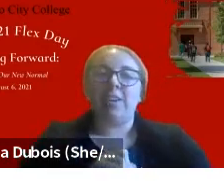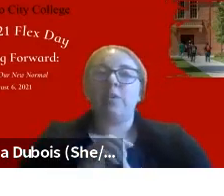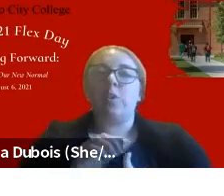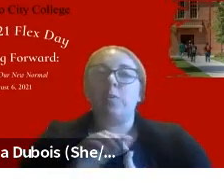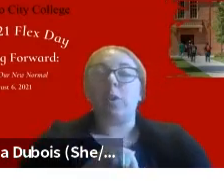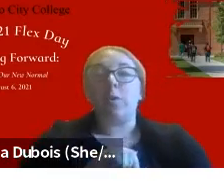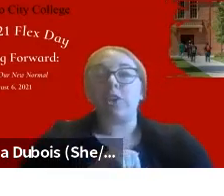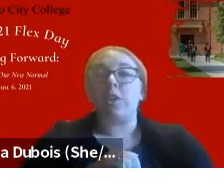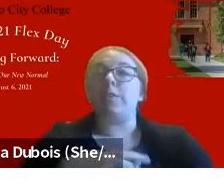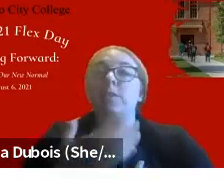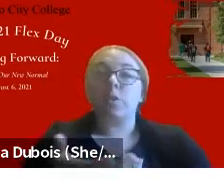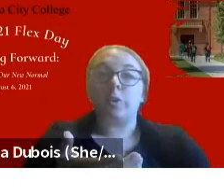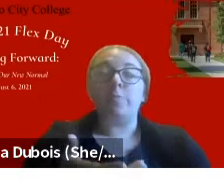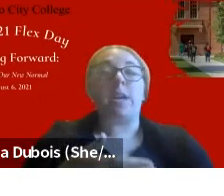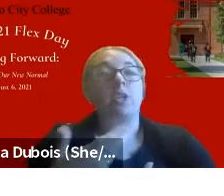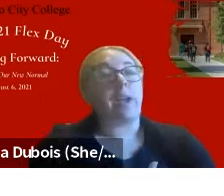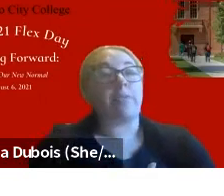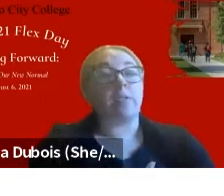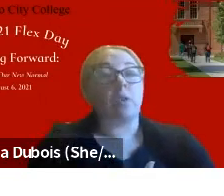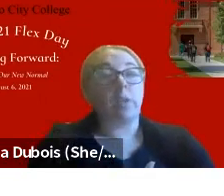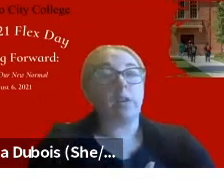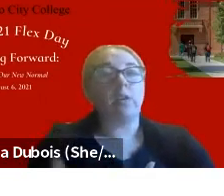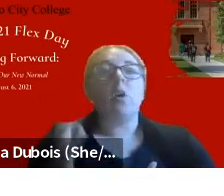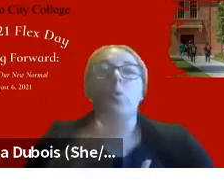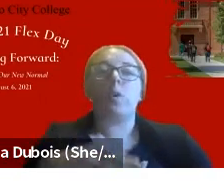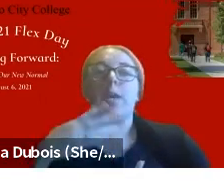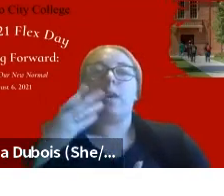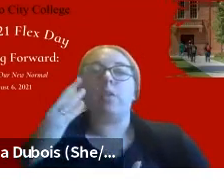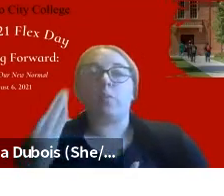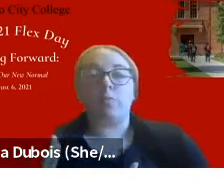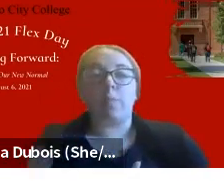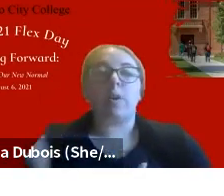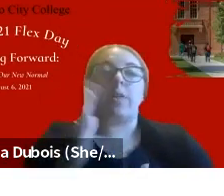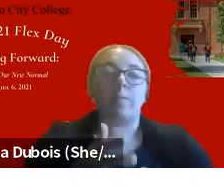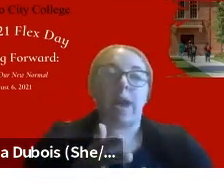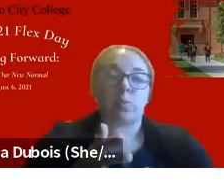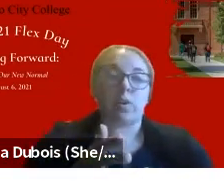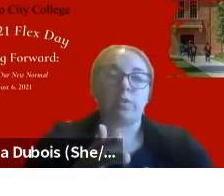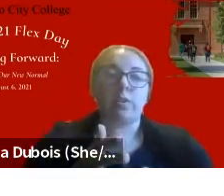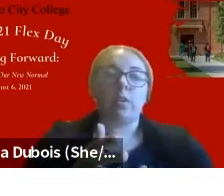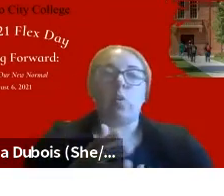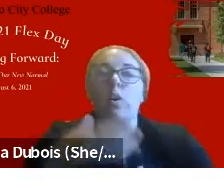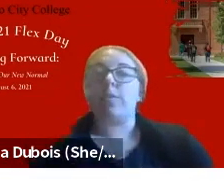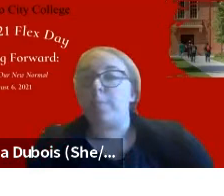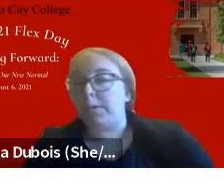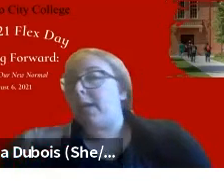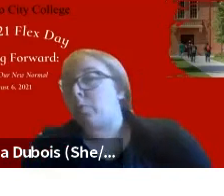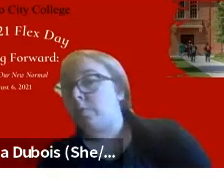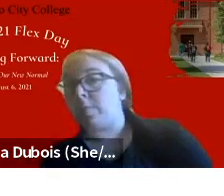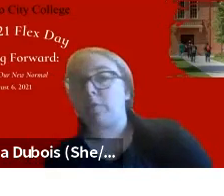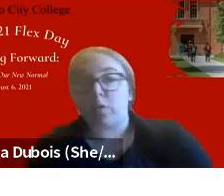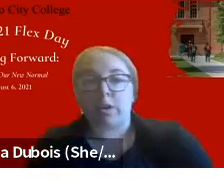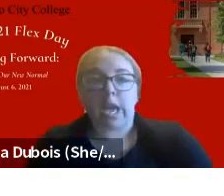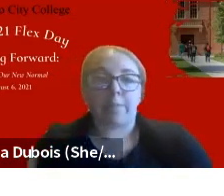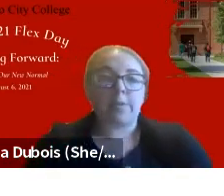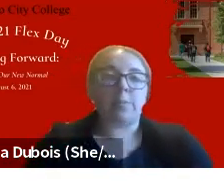location. So the location, if it's a Zoom room, making sure we have that Zoom link, or it being the room number and the password, or the building and the room